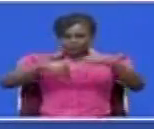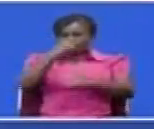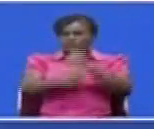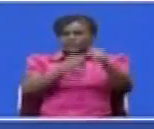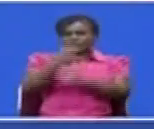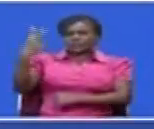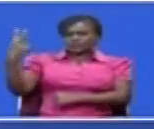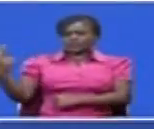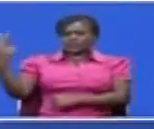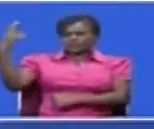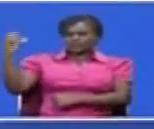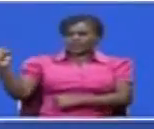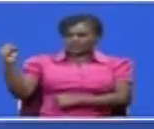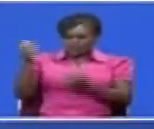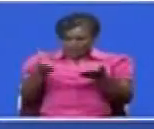now.